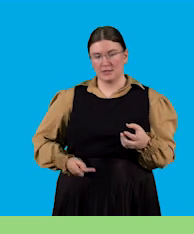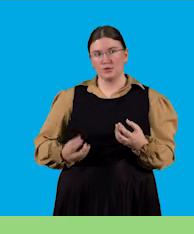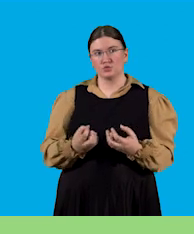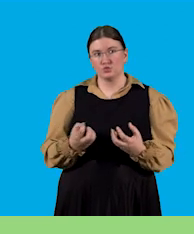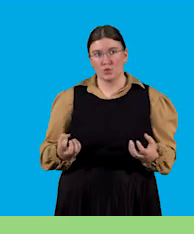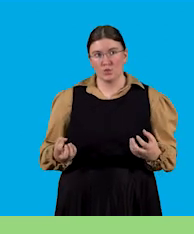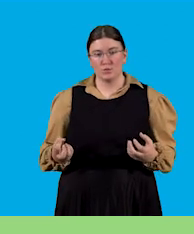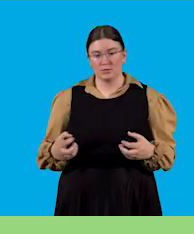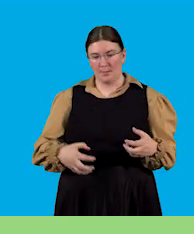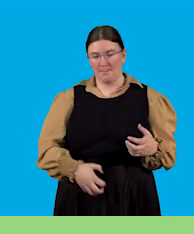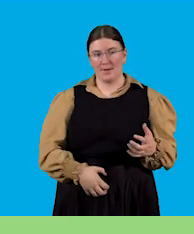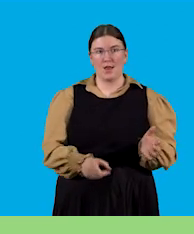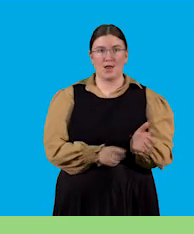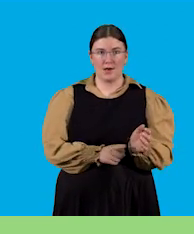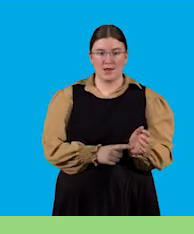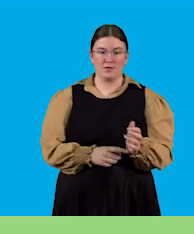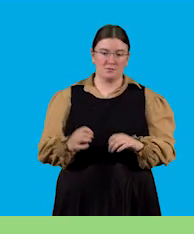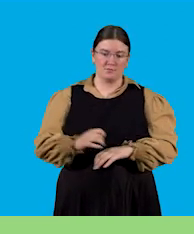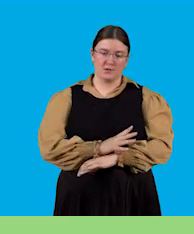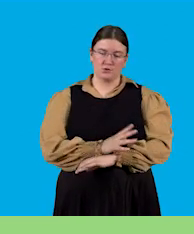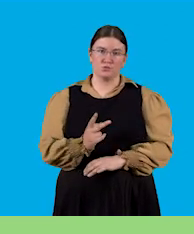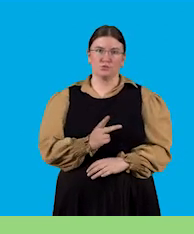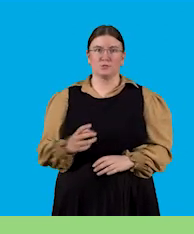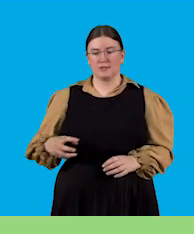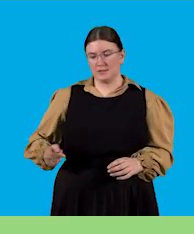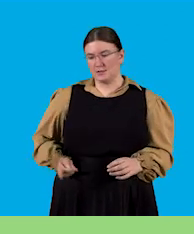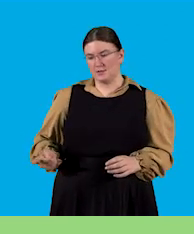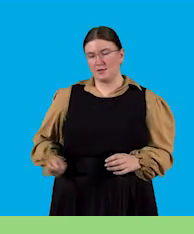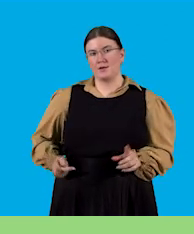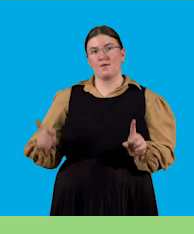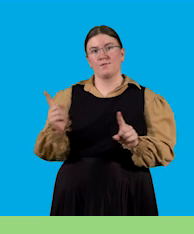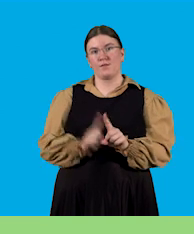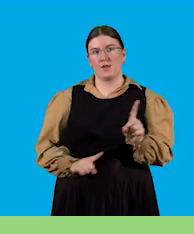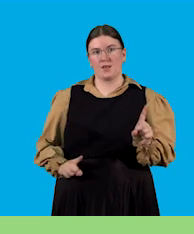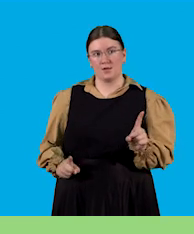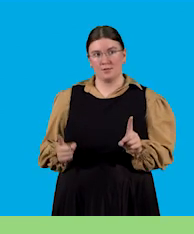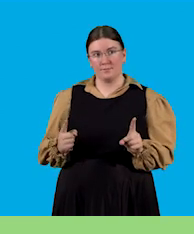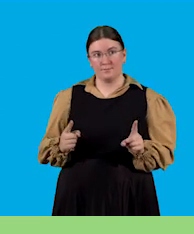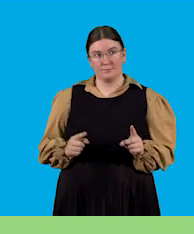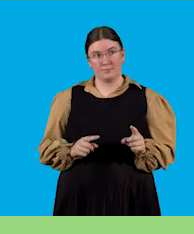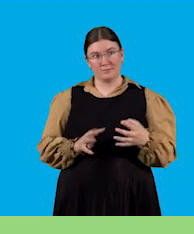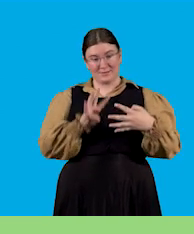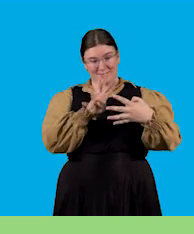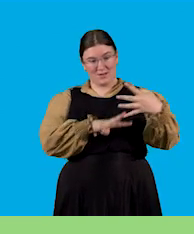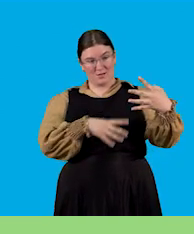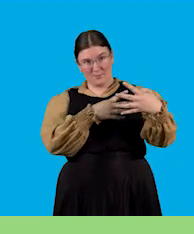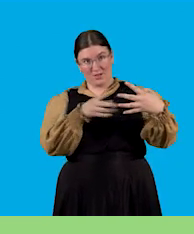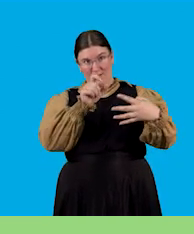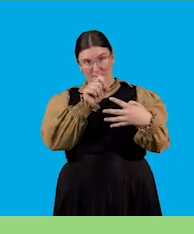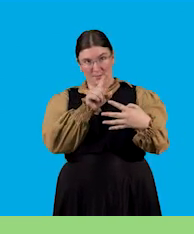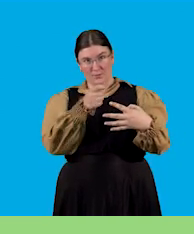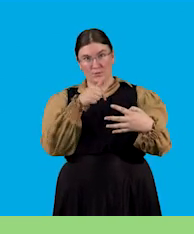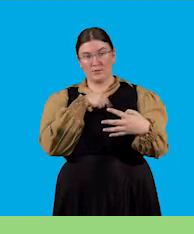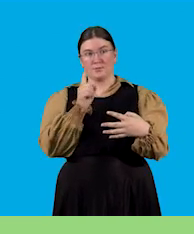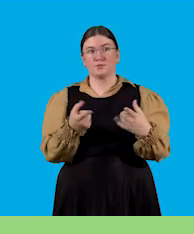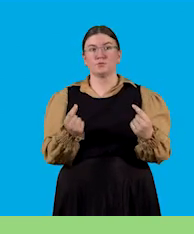kidney failure. In the table, we must record or write down what causes this